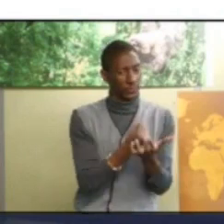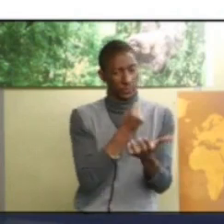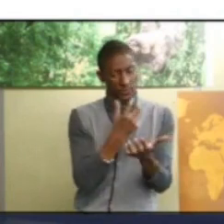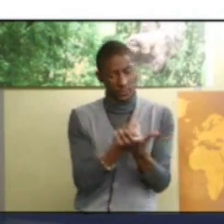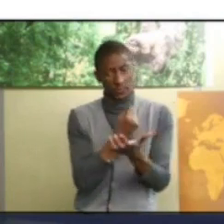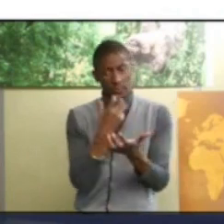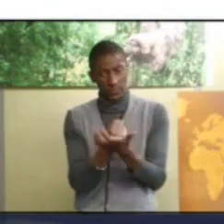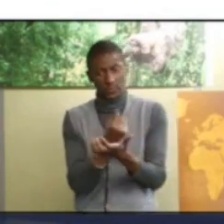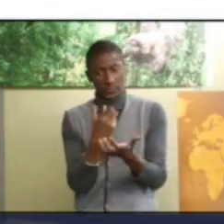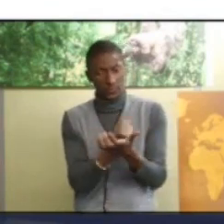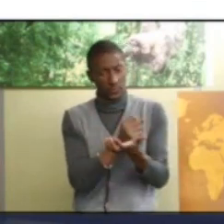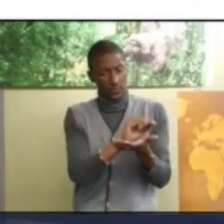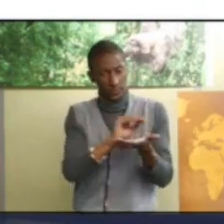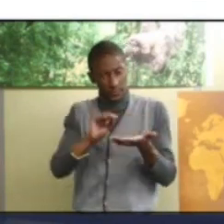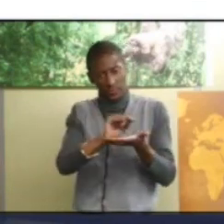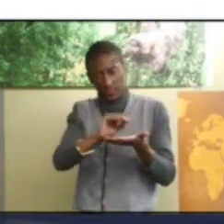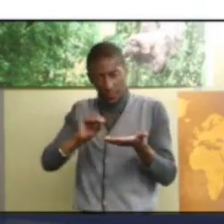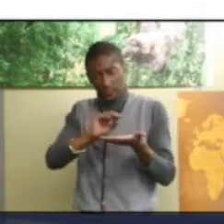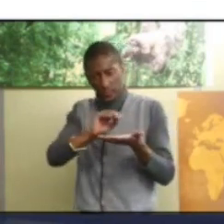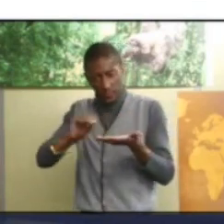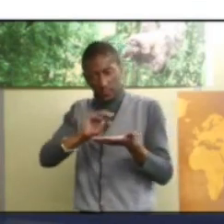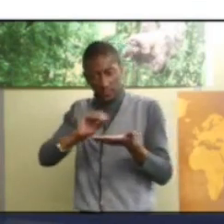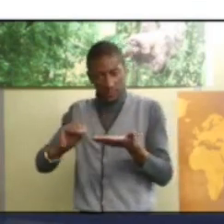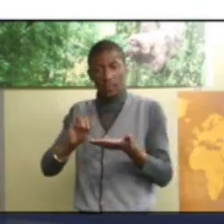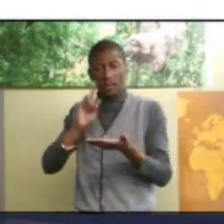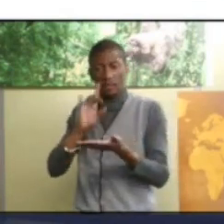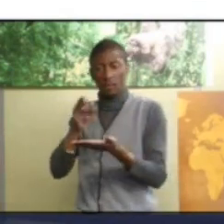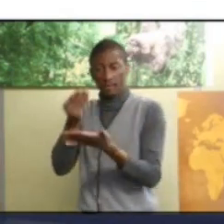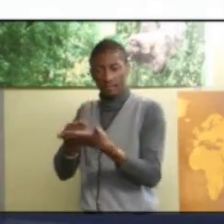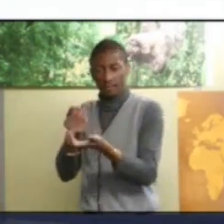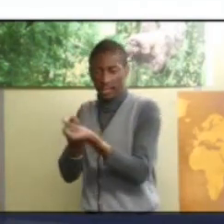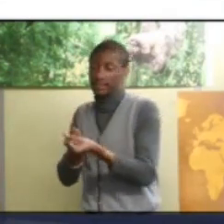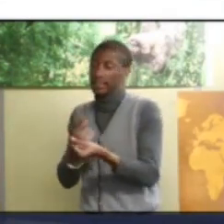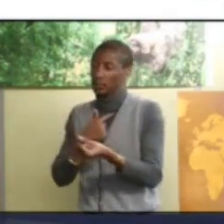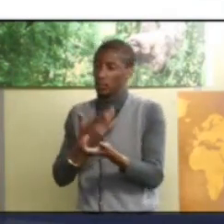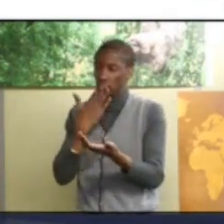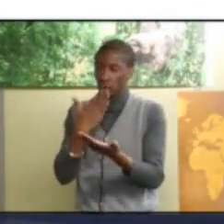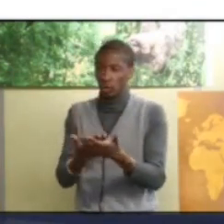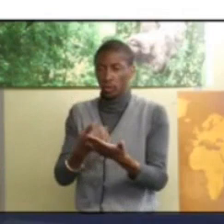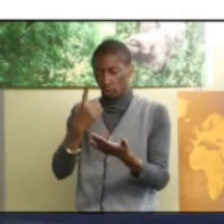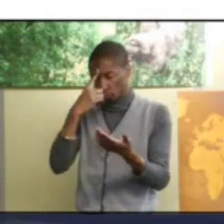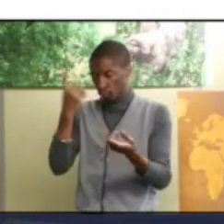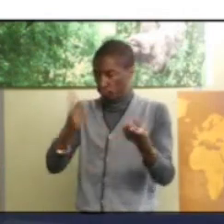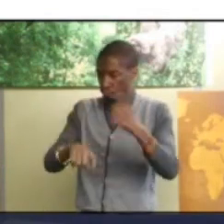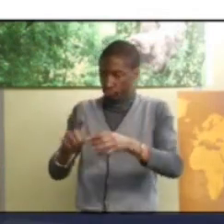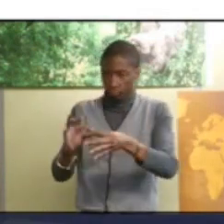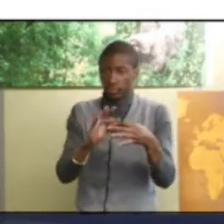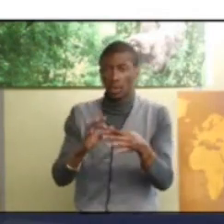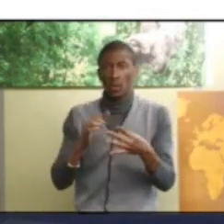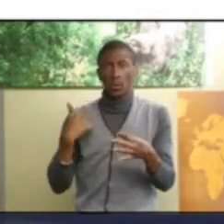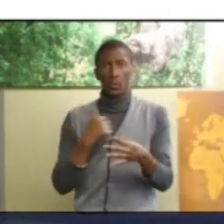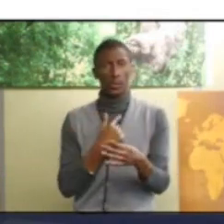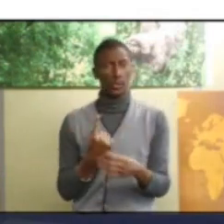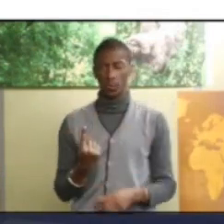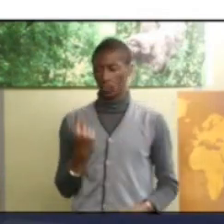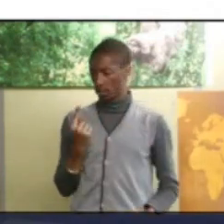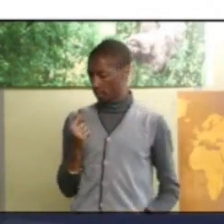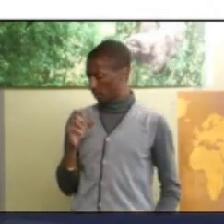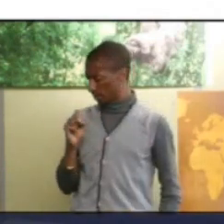one new thing is, it'd be good to work collaboratively on that. We're all one SI. I forget what Lonnie tells